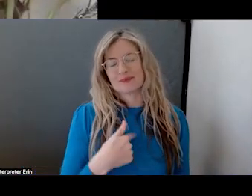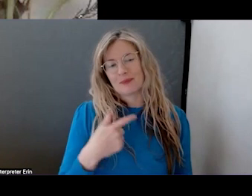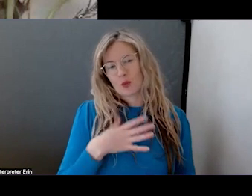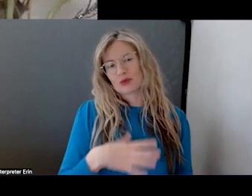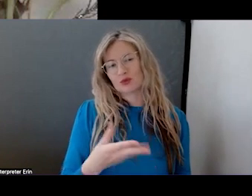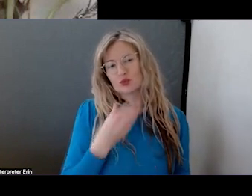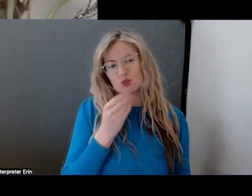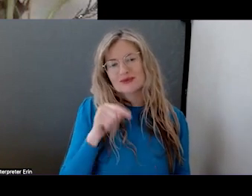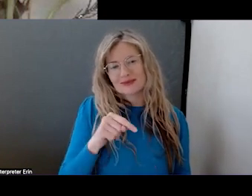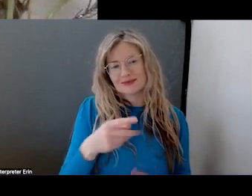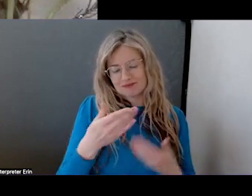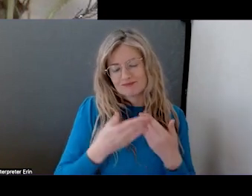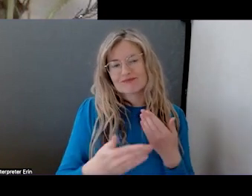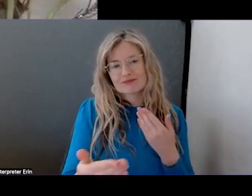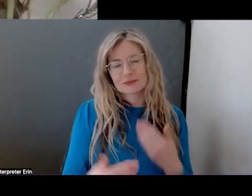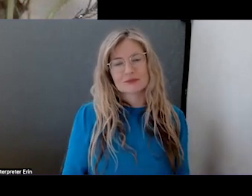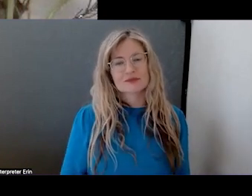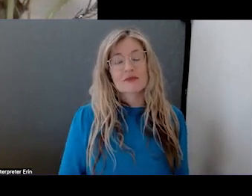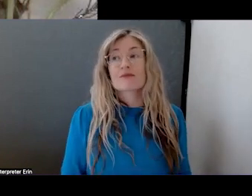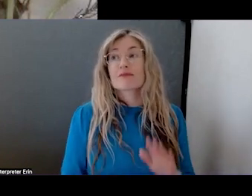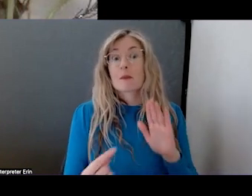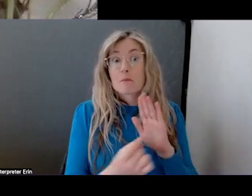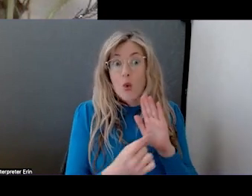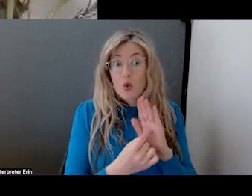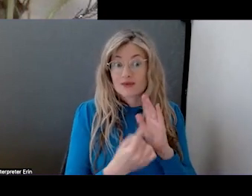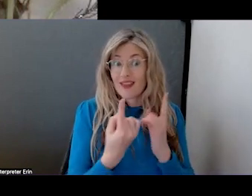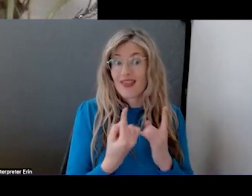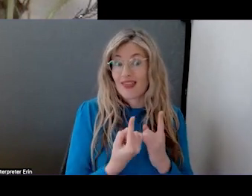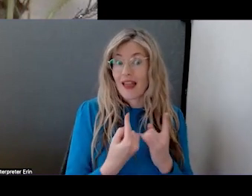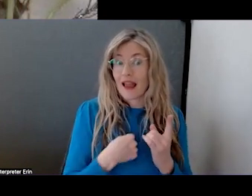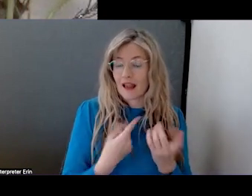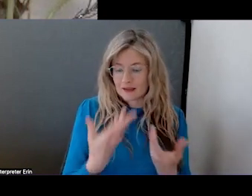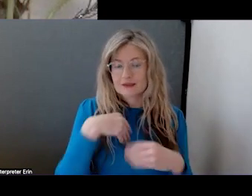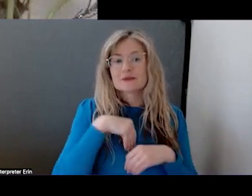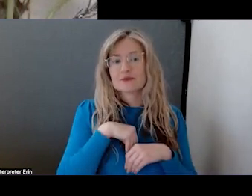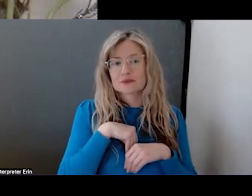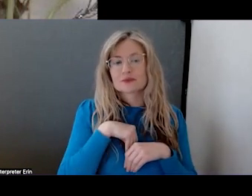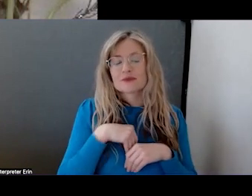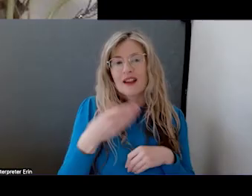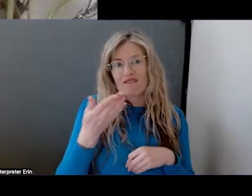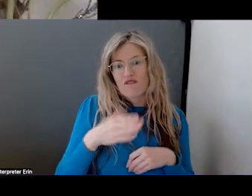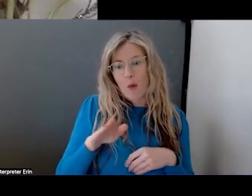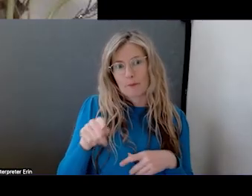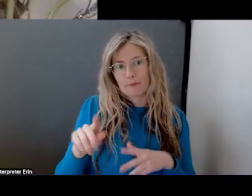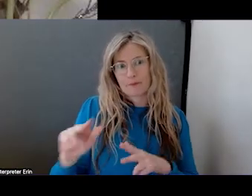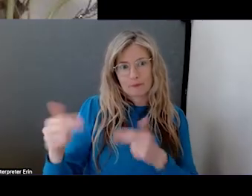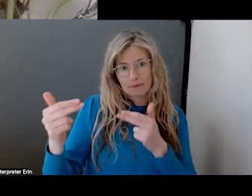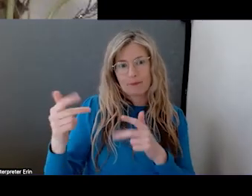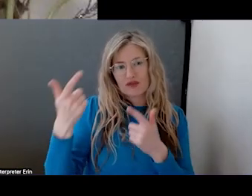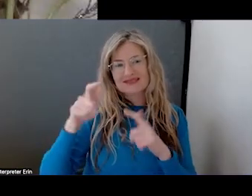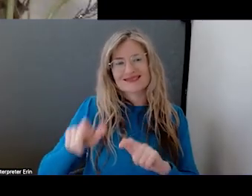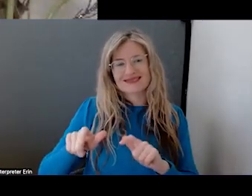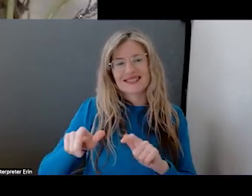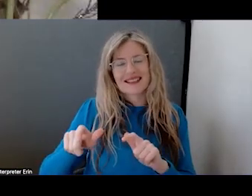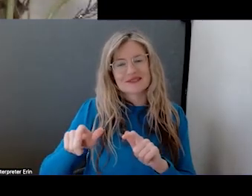that I've possibly taken away from this experience is, aside from